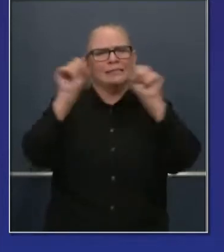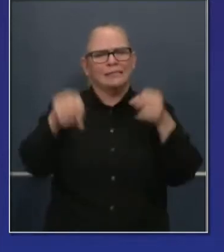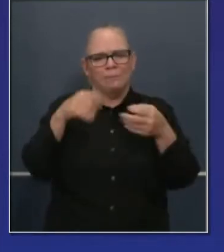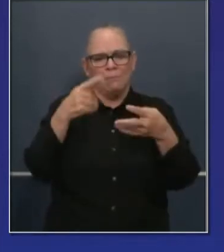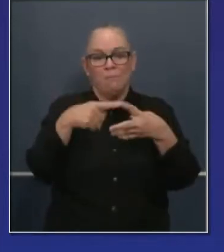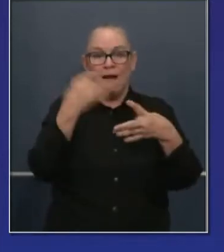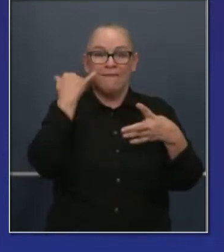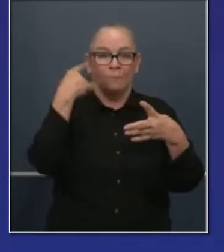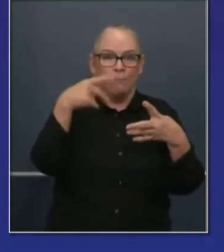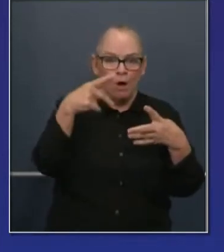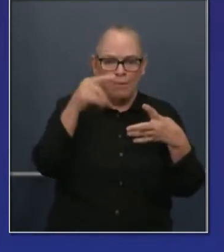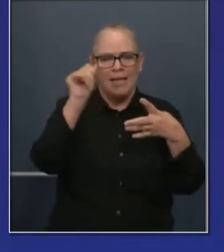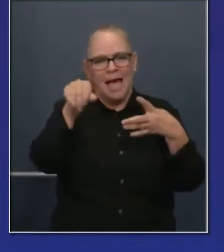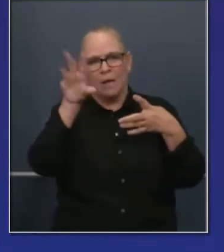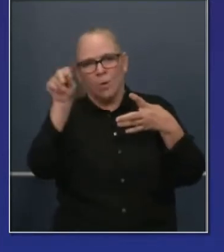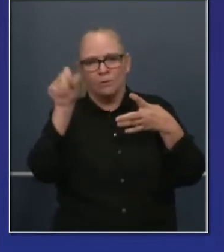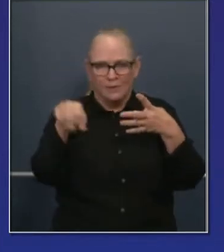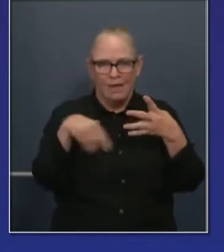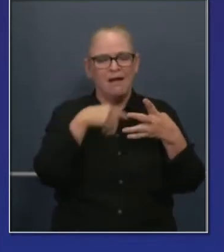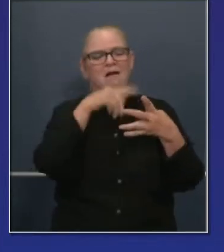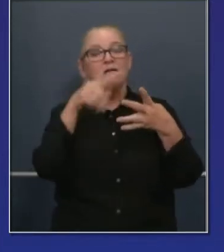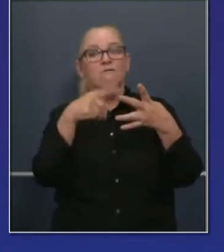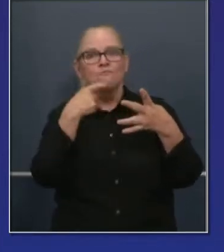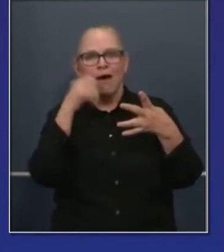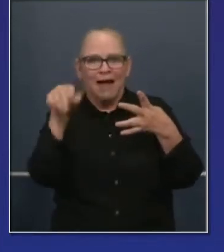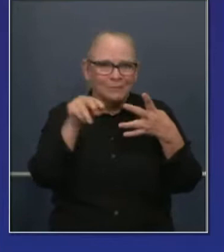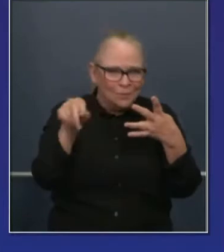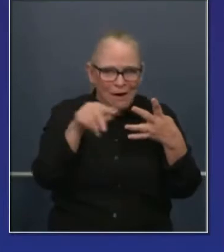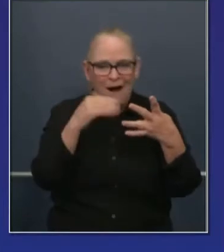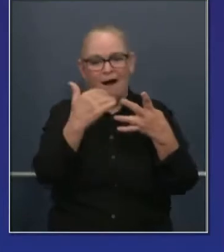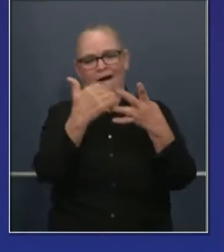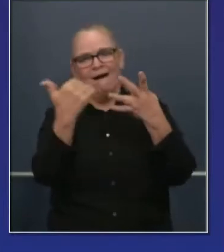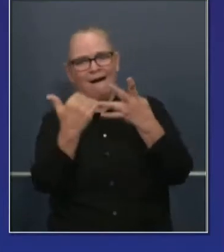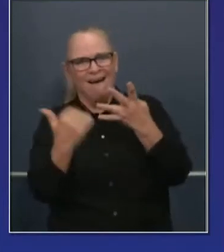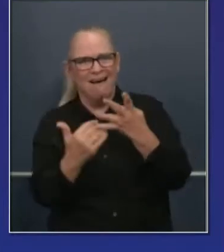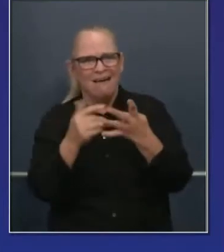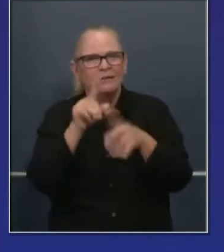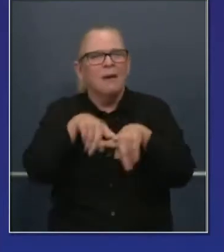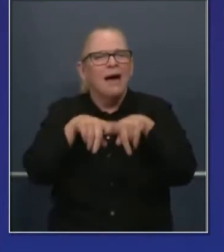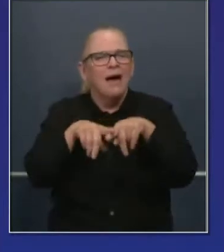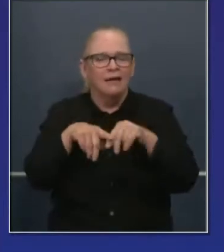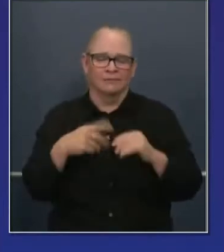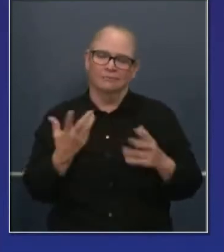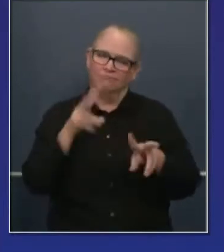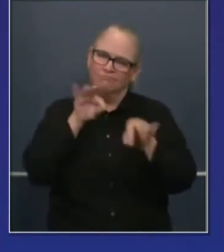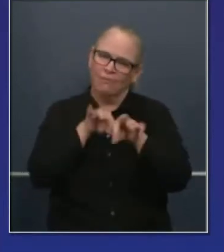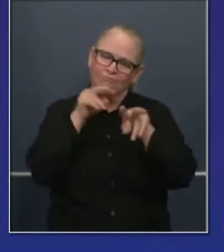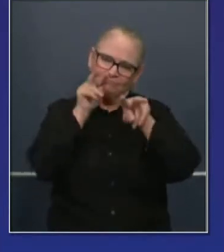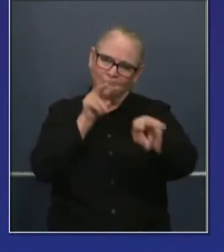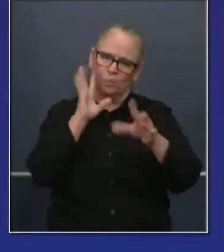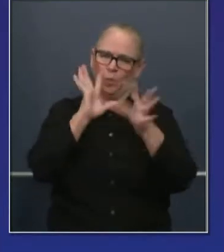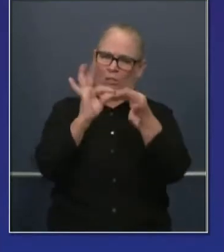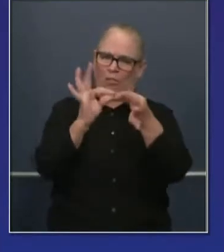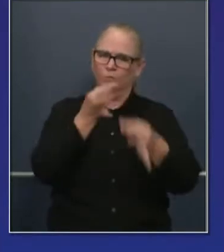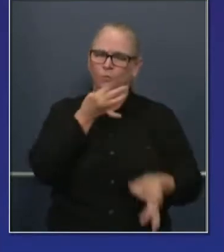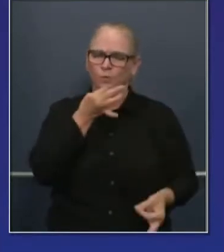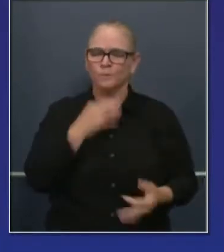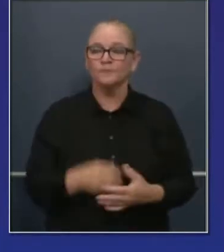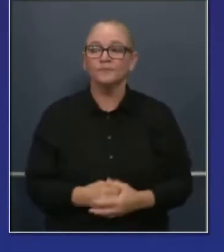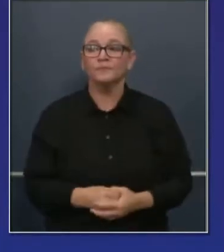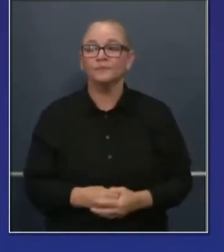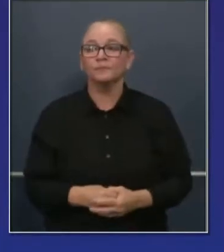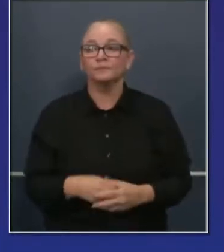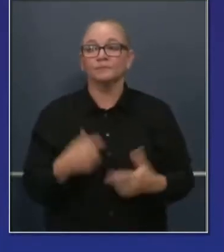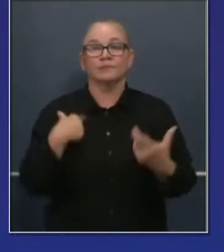making public the fruits of those negotiations and those efforts very, very shortly. I'll end, as I always